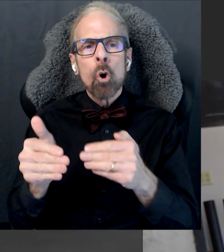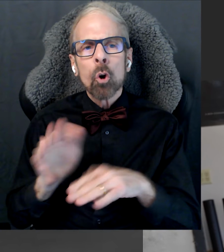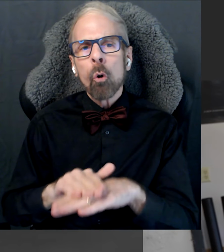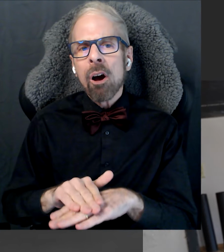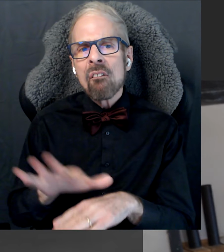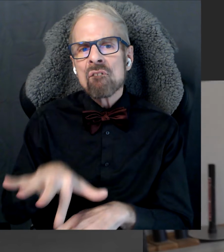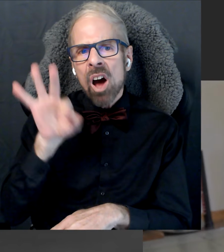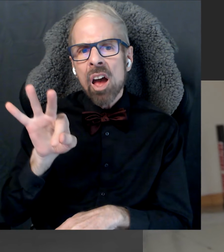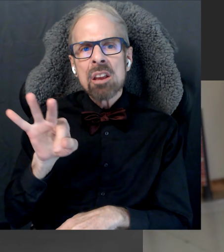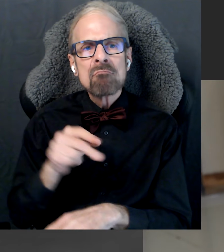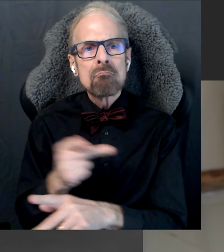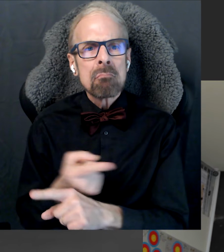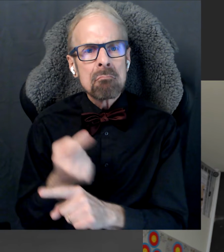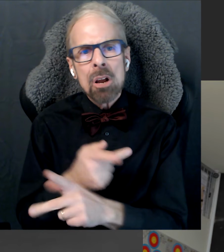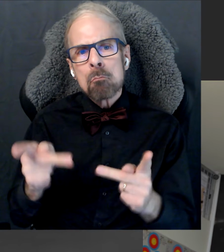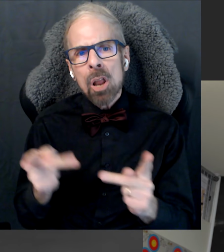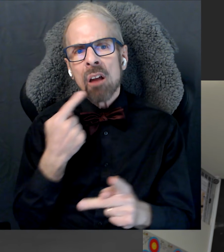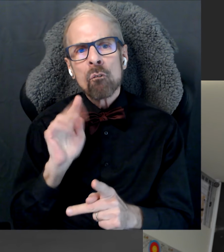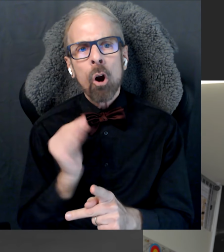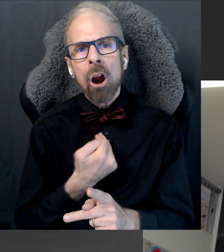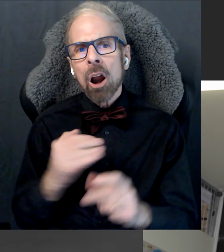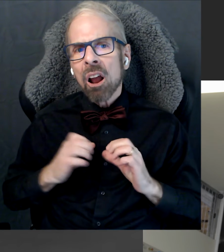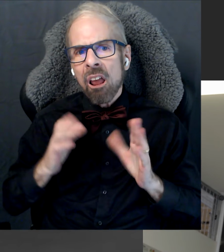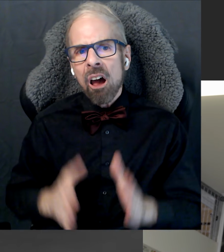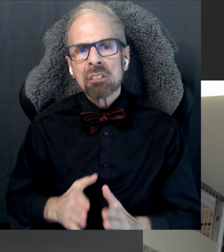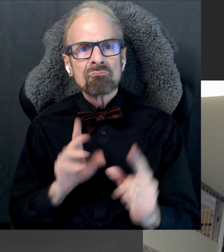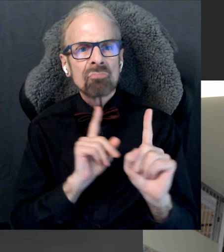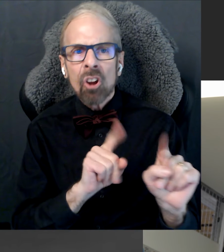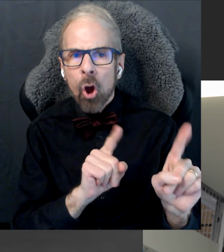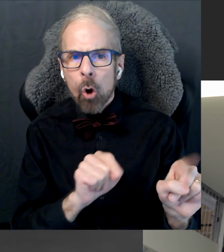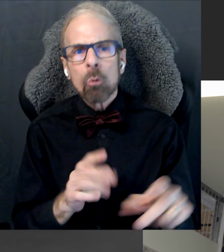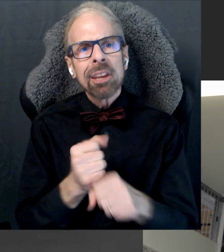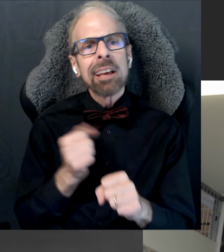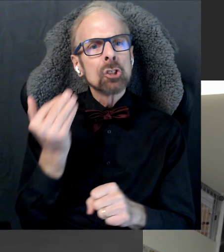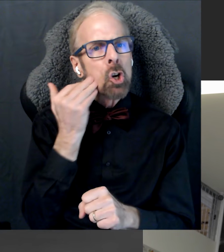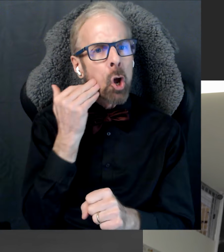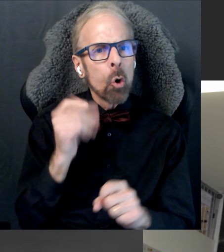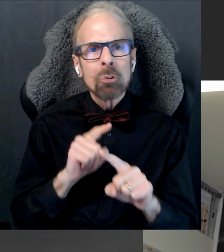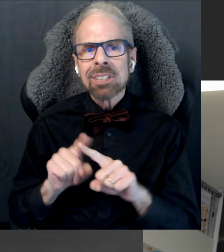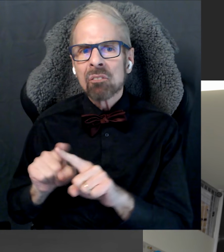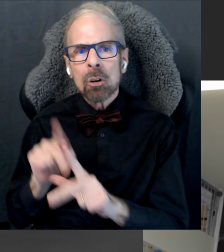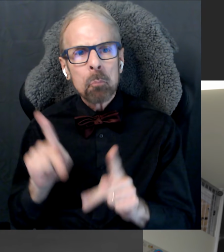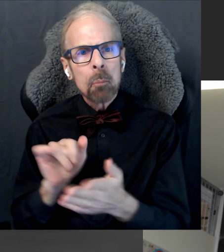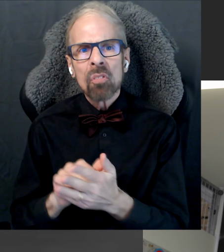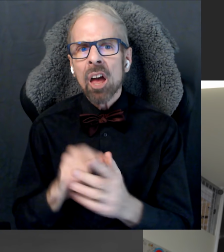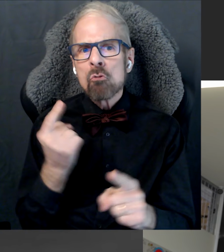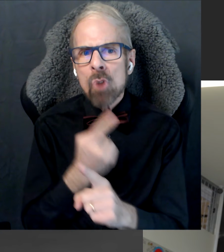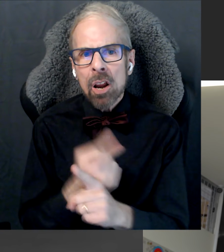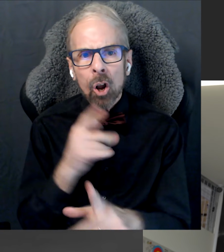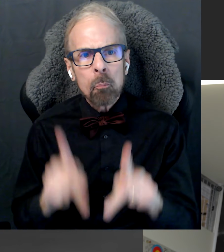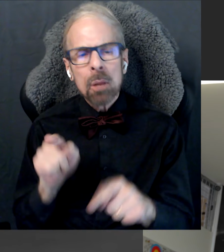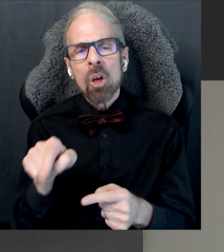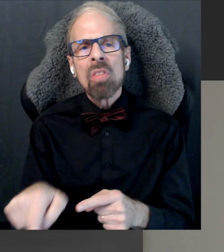finding a place for our clients where they can keep going there and get to know the people that are regulars and